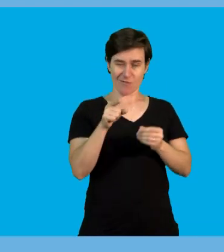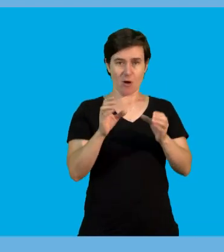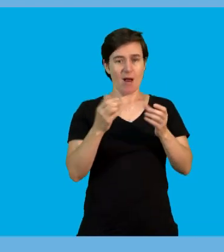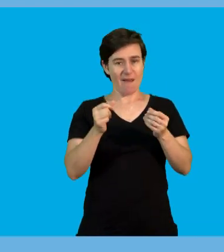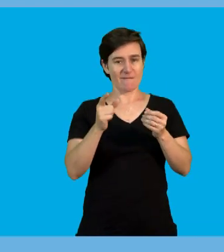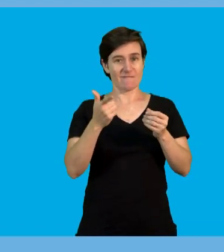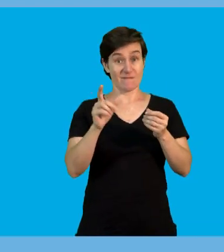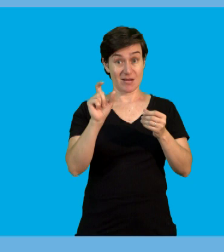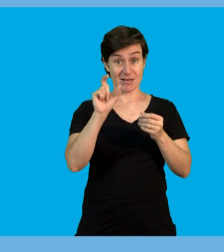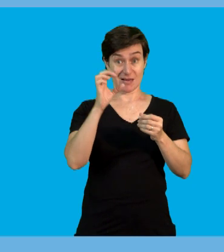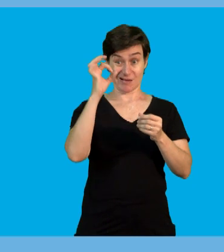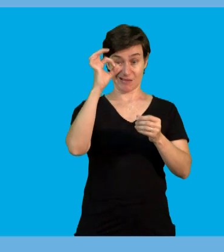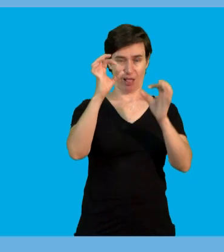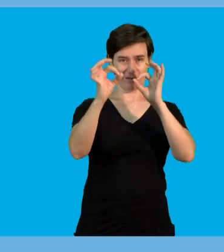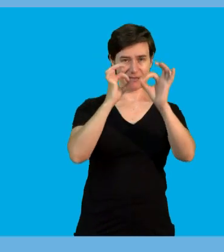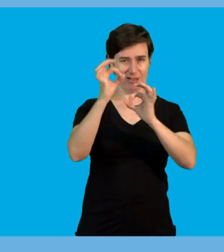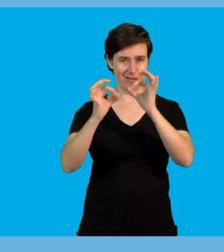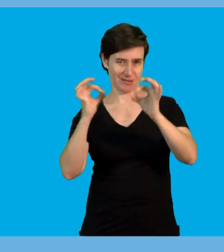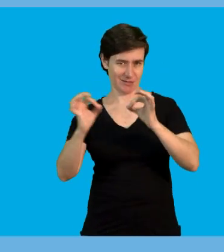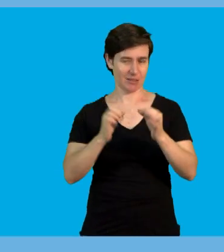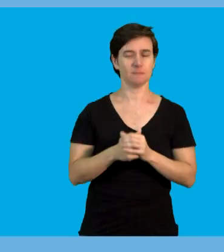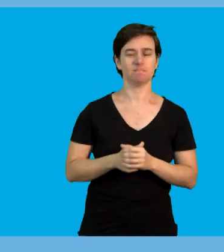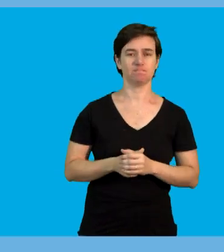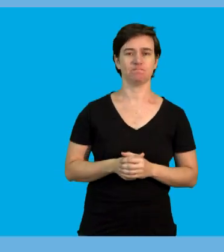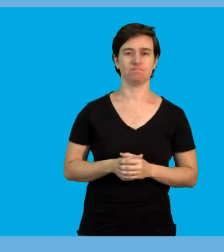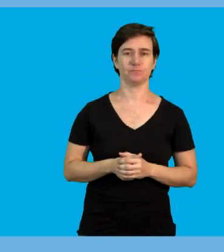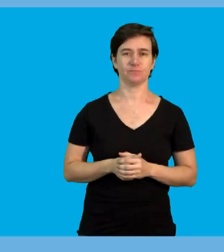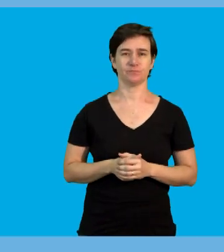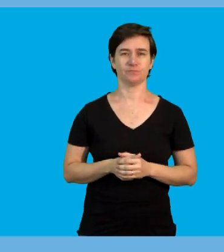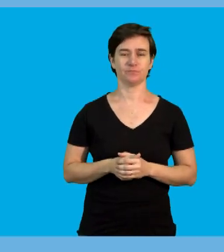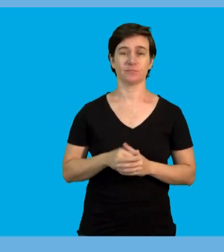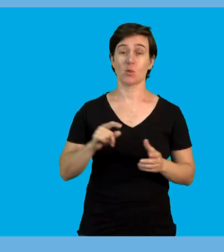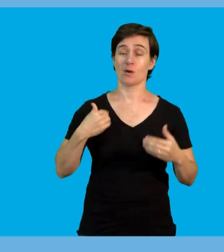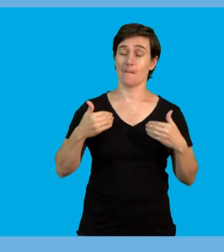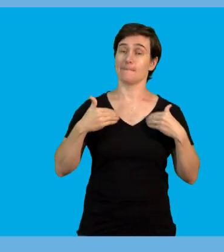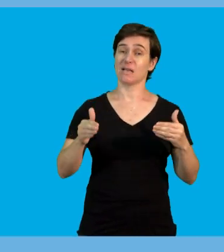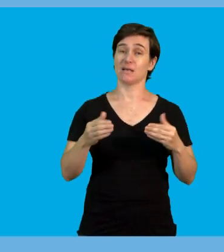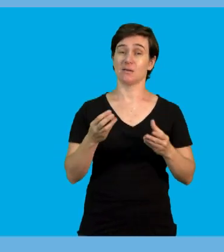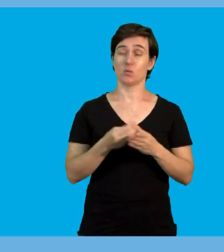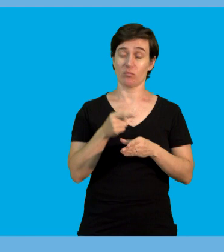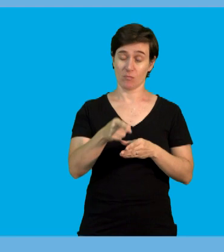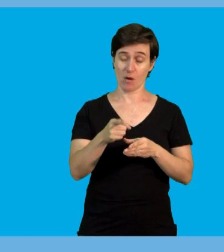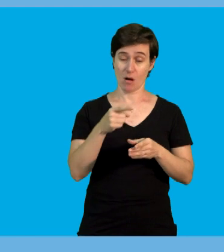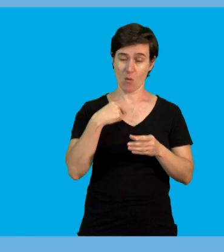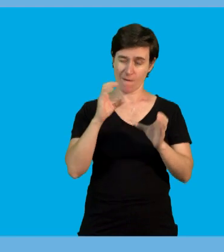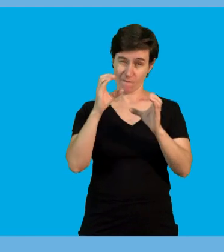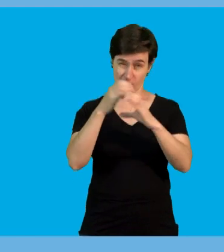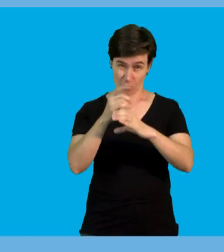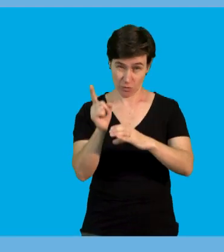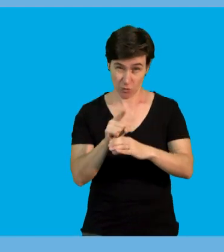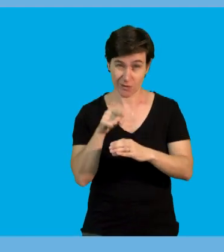as a group of cells. So you're going to take the main idea, divide it into two, starting with the main